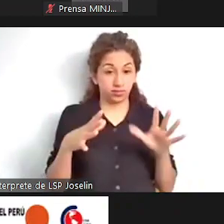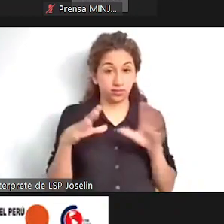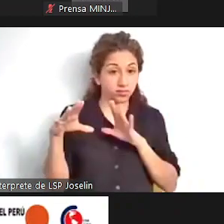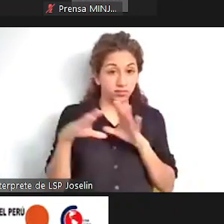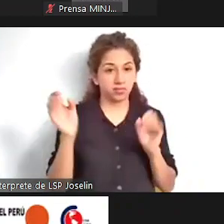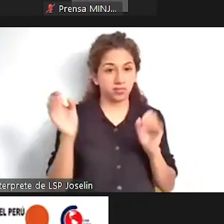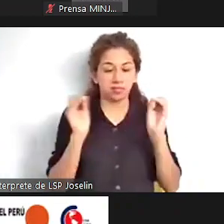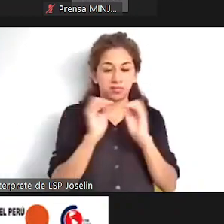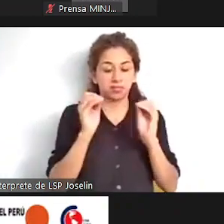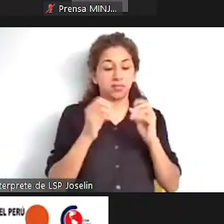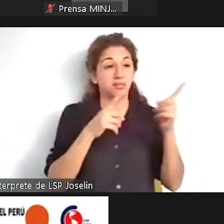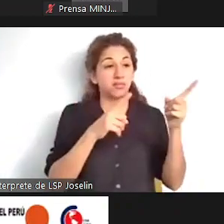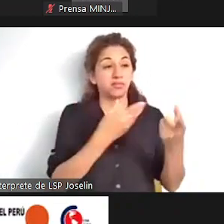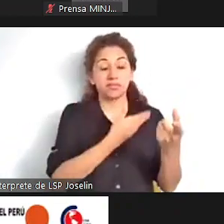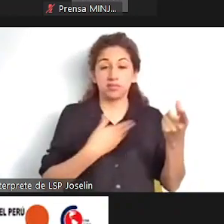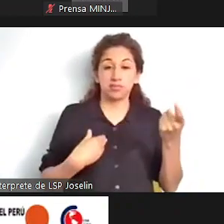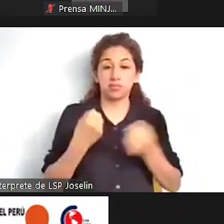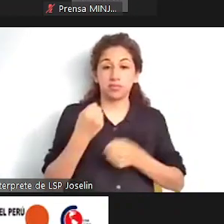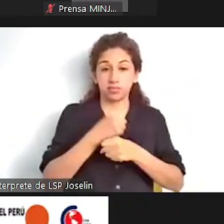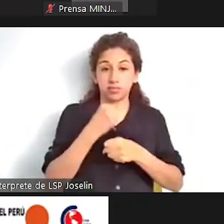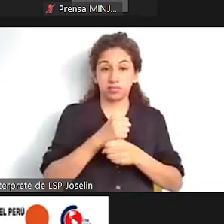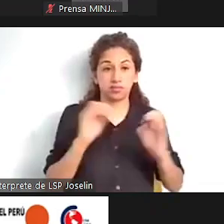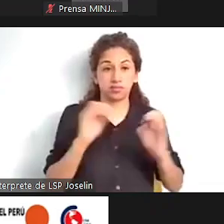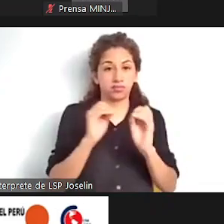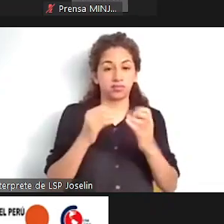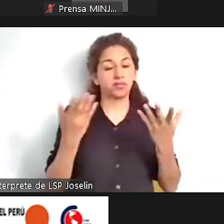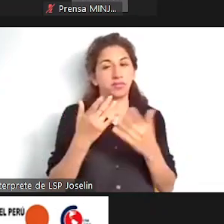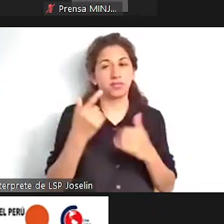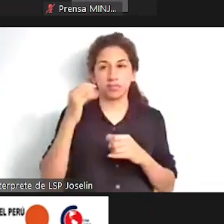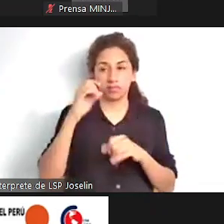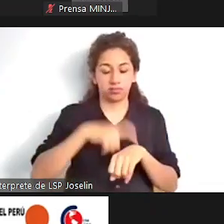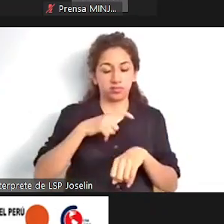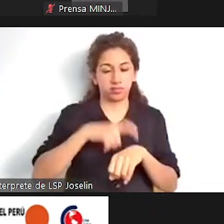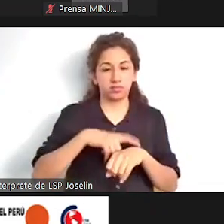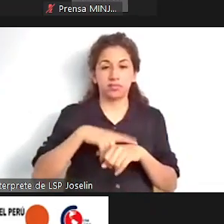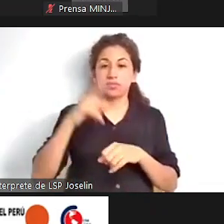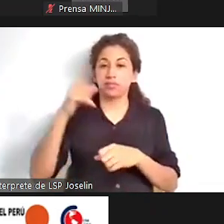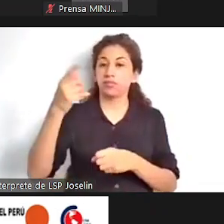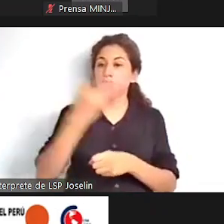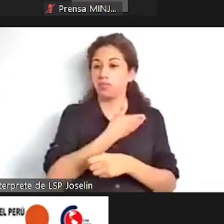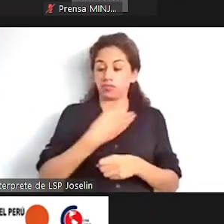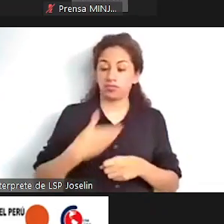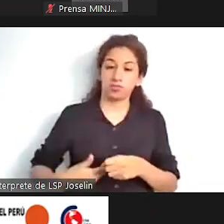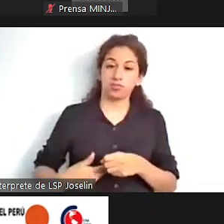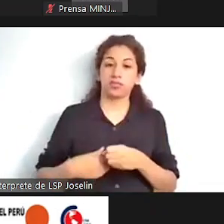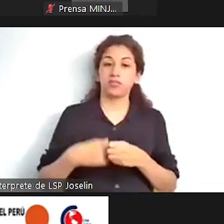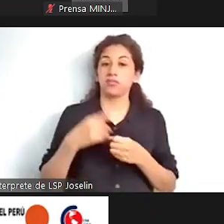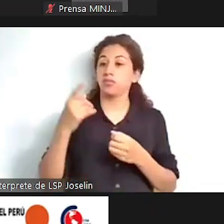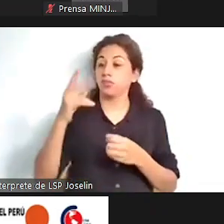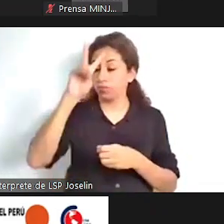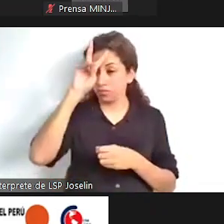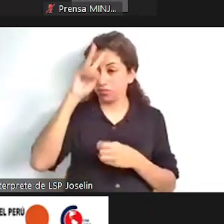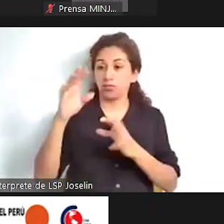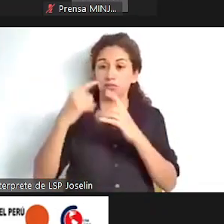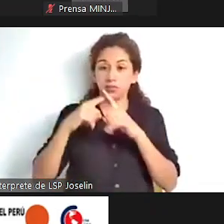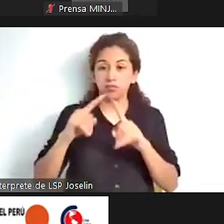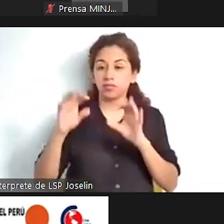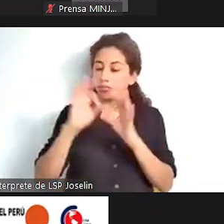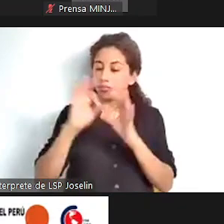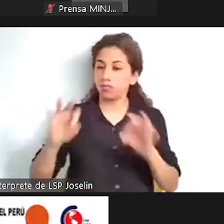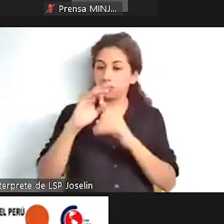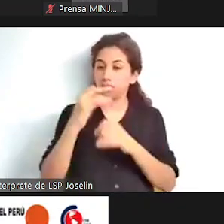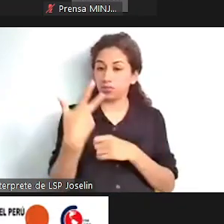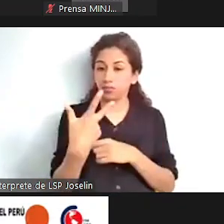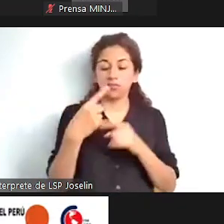dialogue and this didn't happen even in the national uh the nap and we need them to guarantee a tripartite